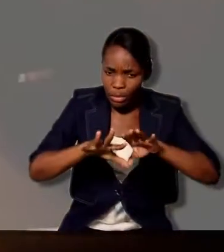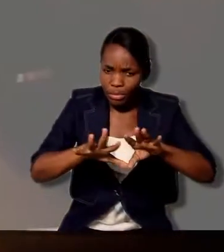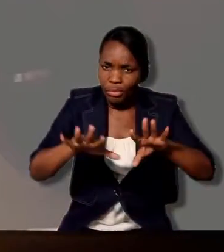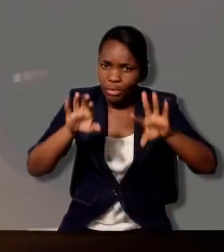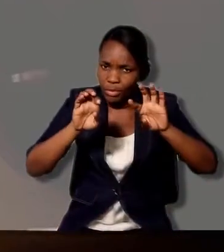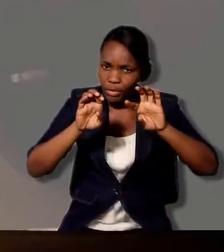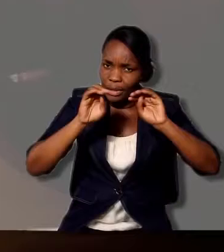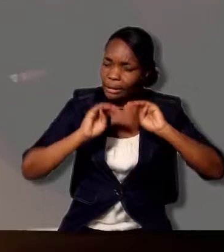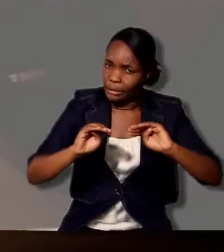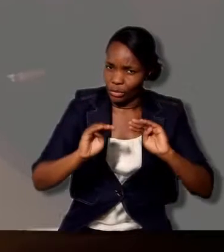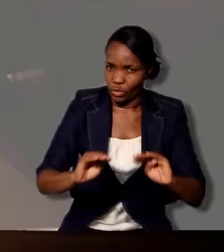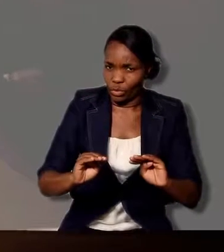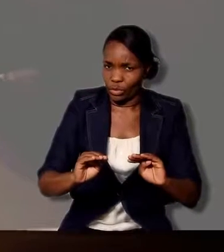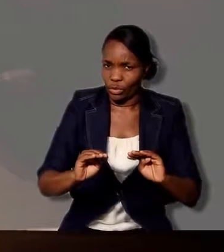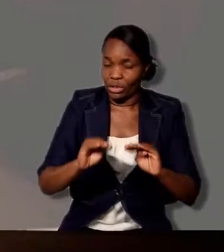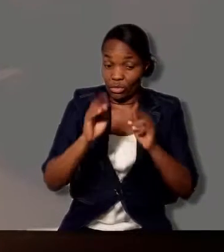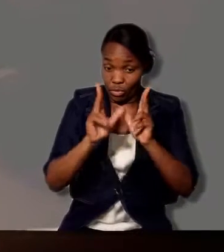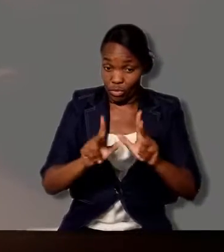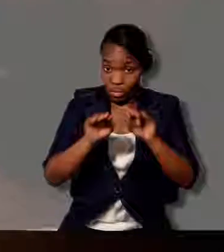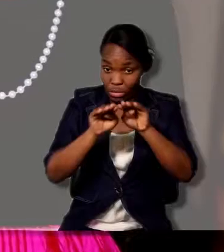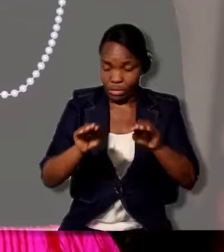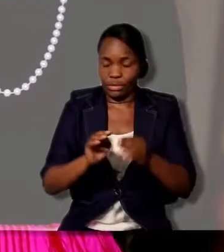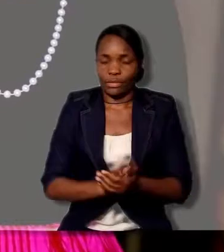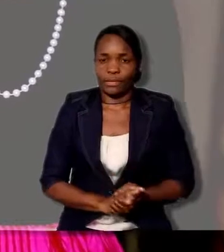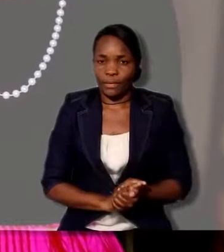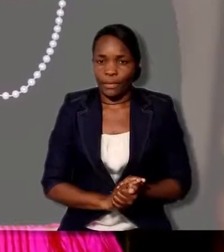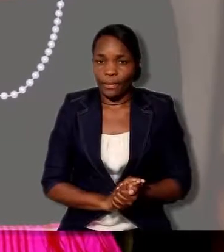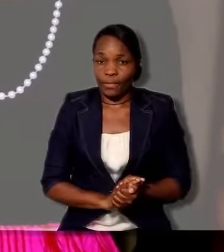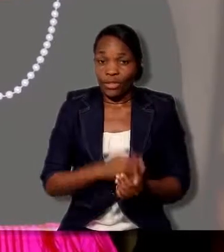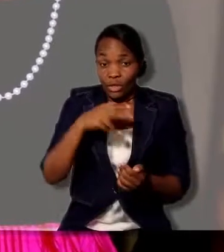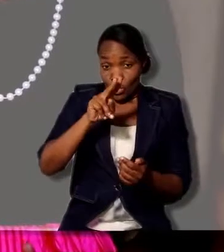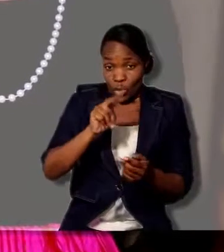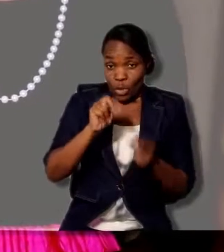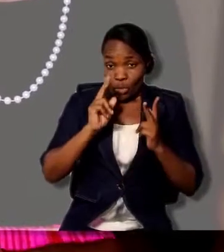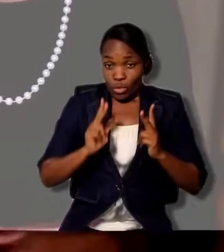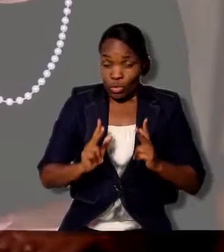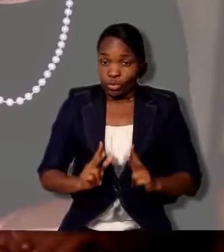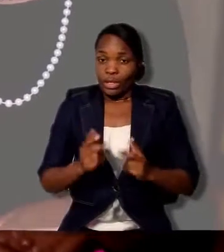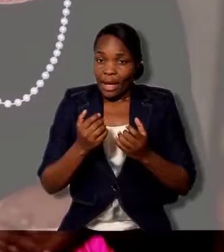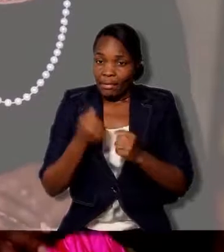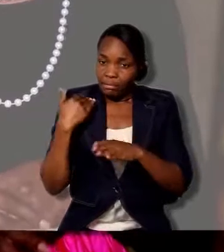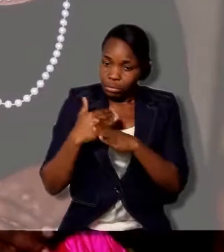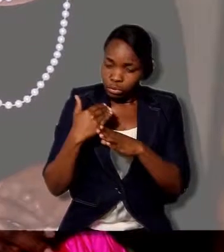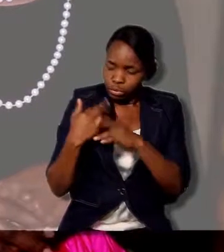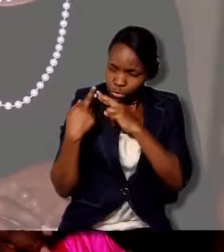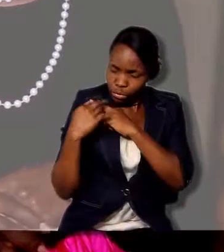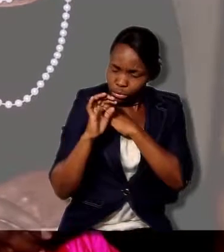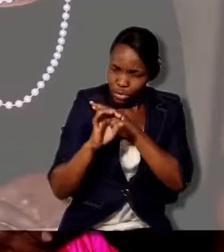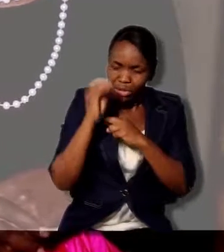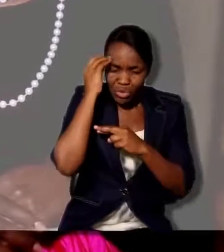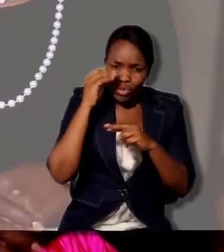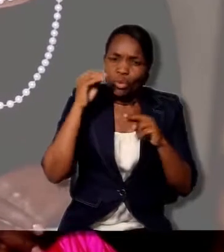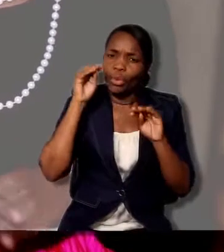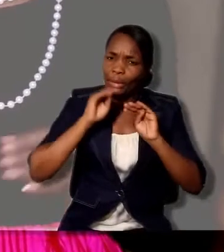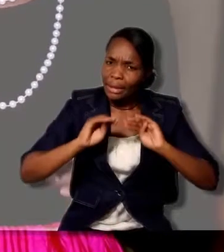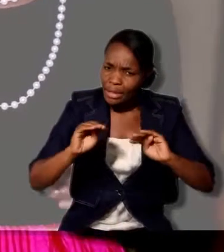education, stressing that education is a human right. This UN body has the task of ensuring that education and the sharing